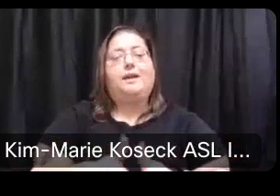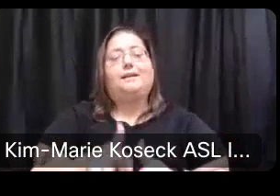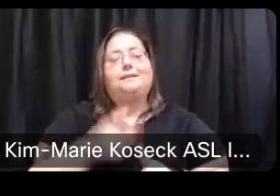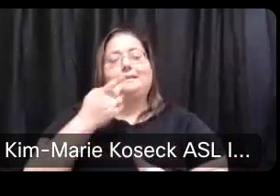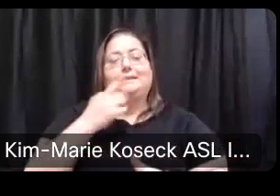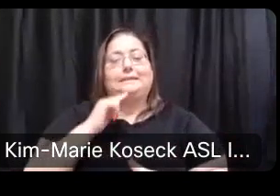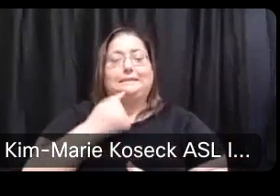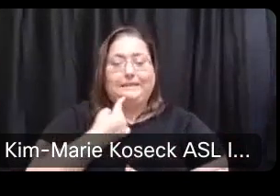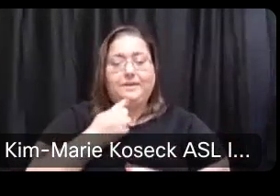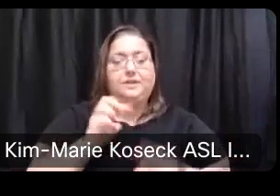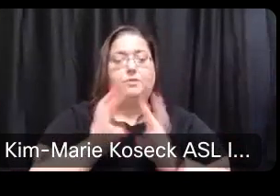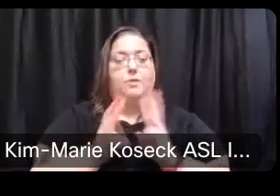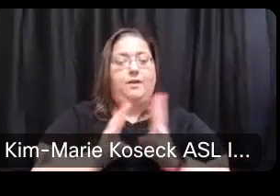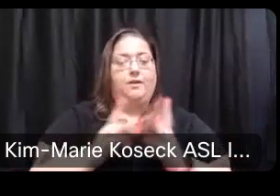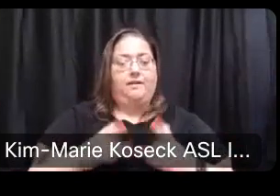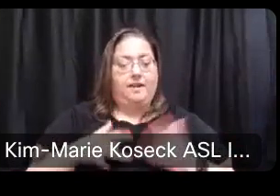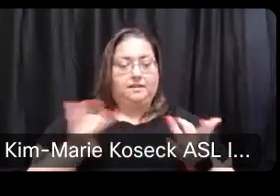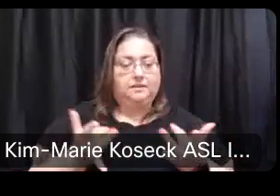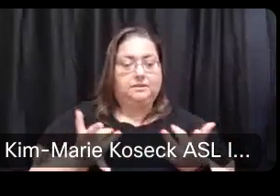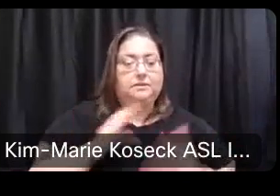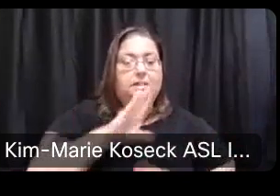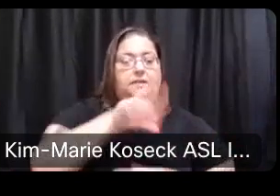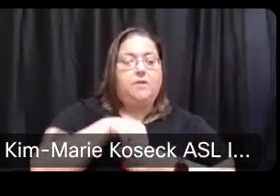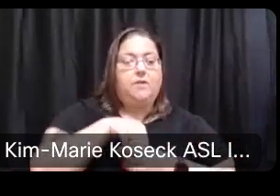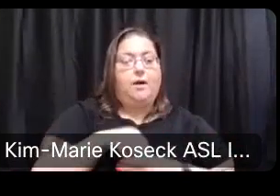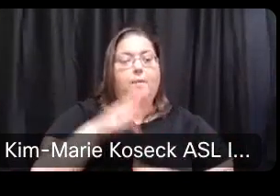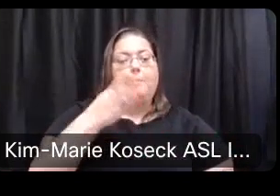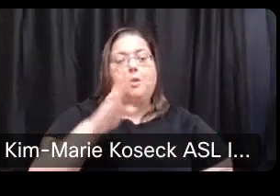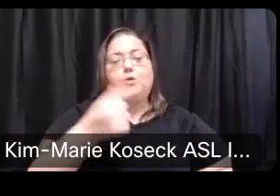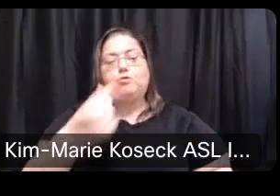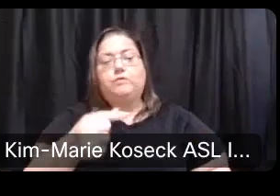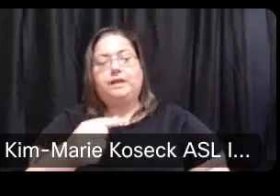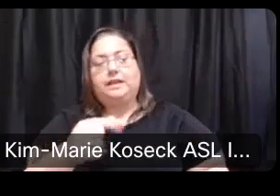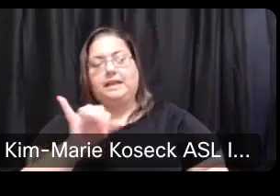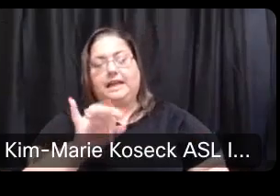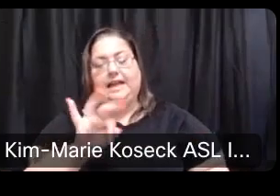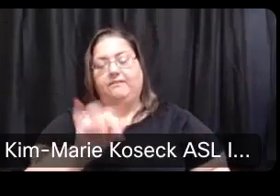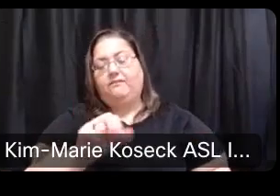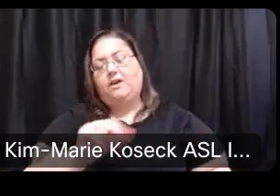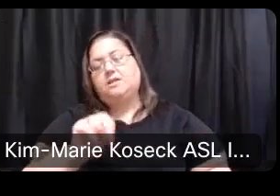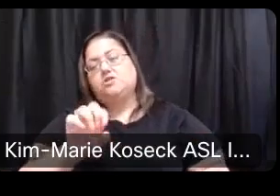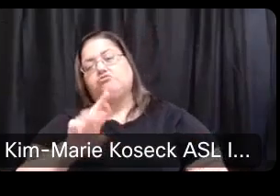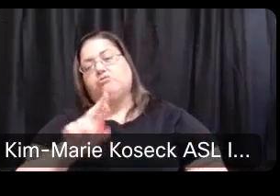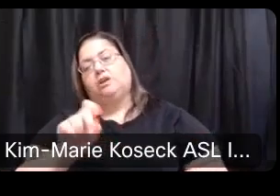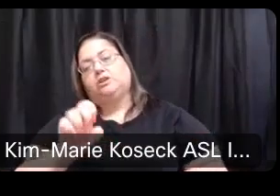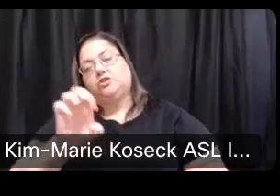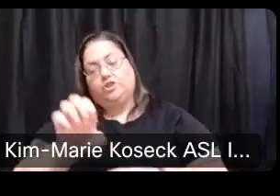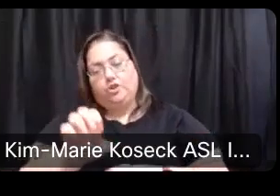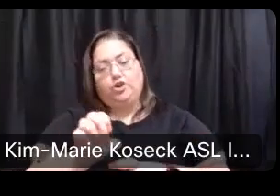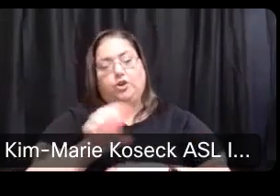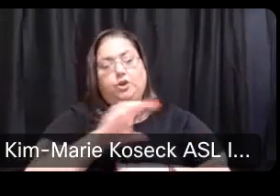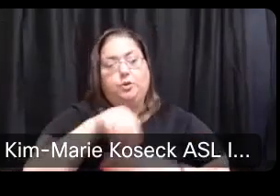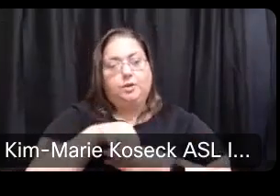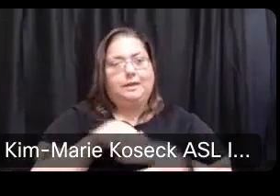events. And finally, integrate blue-green infrastructure solutions, which combine natural and